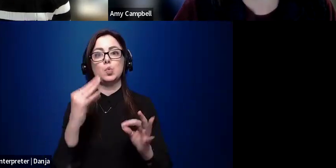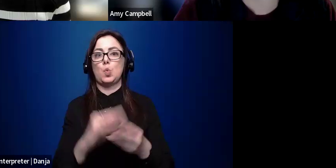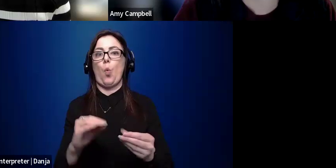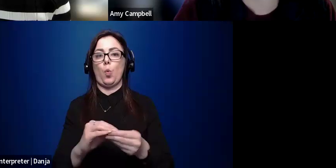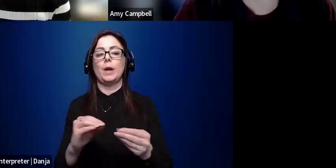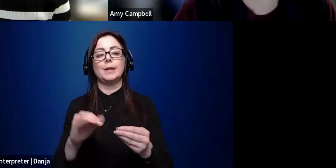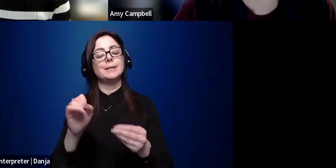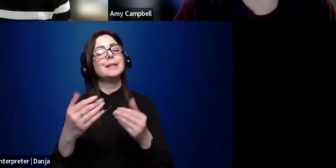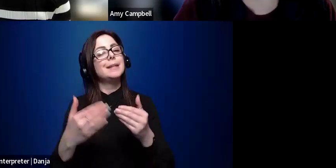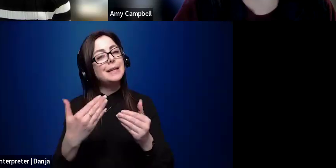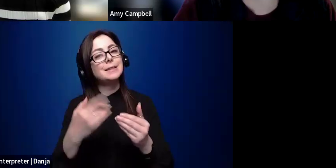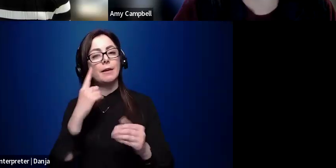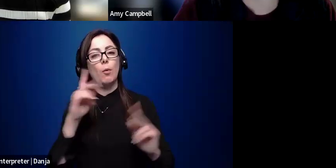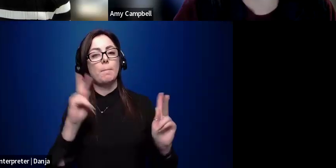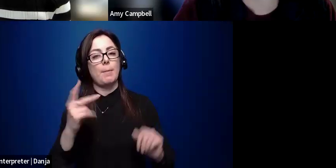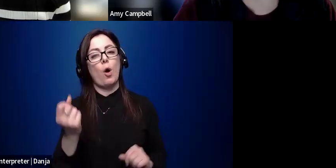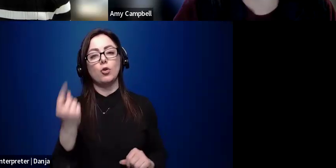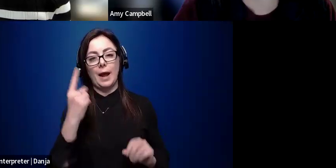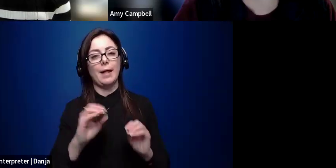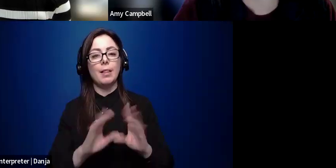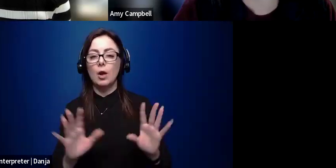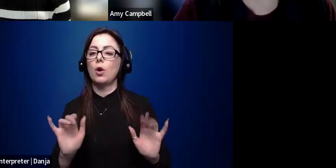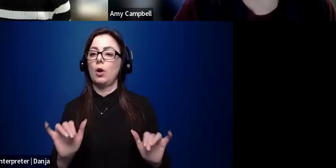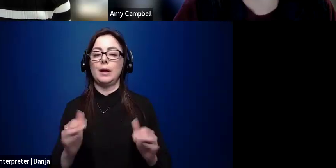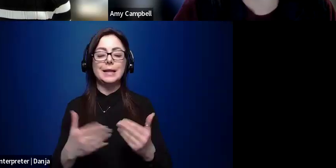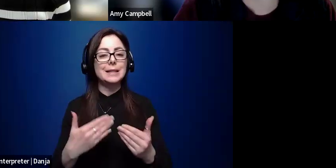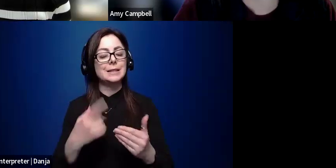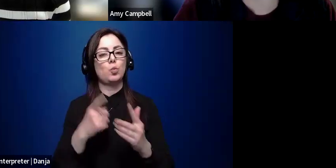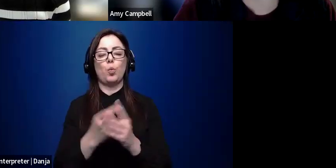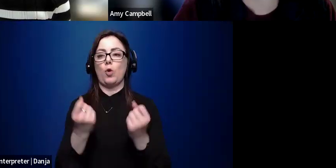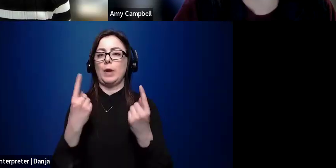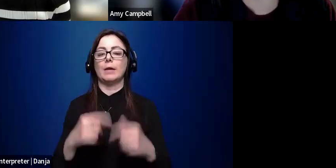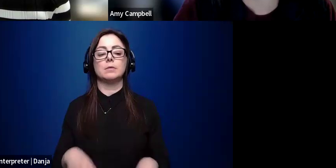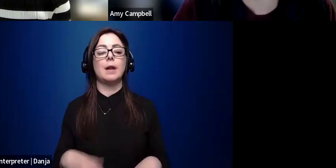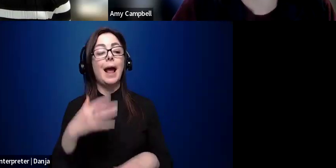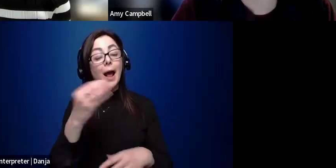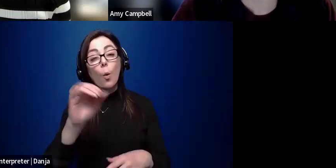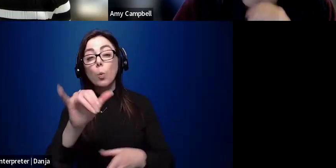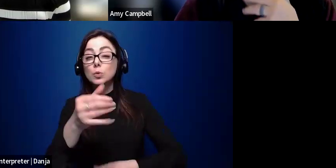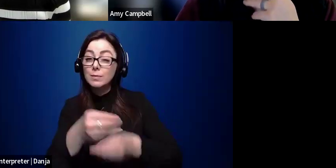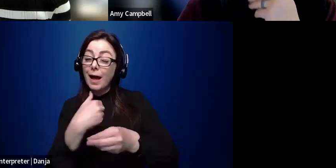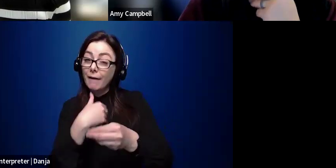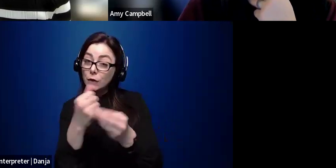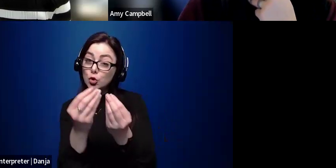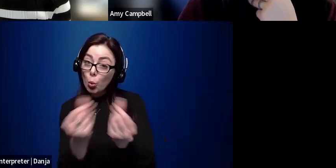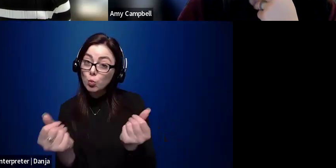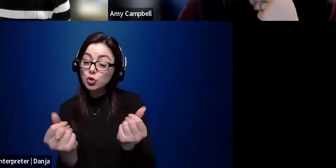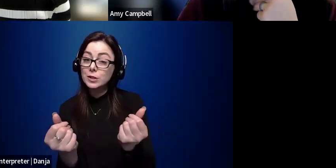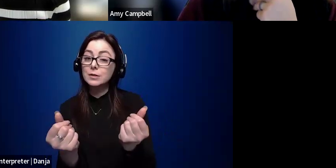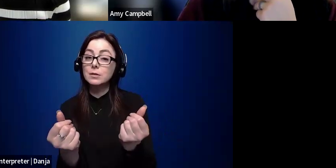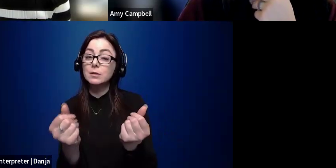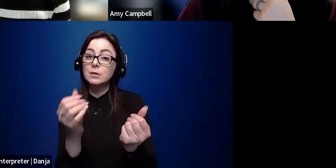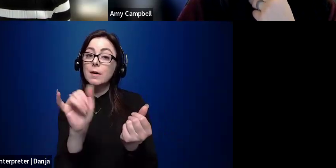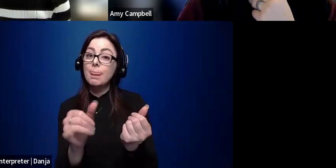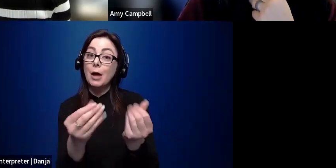easy for people to understand. So consider that also. With a solution, a solution is also hopefully